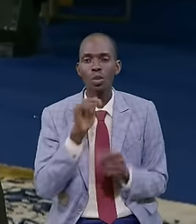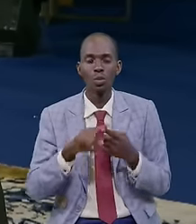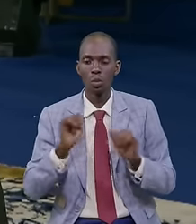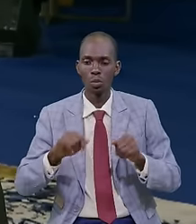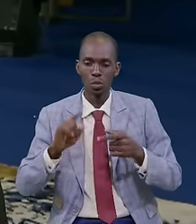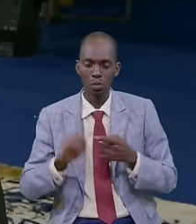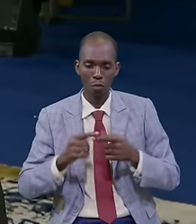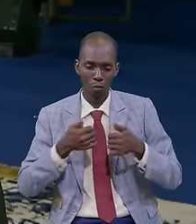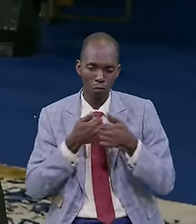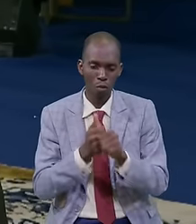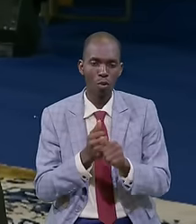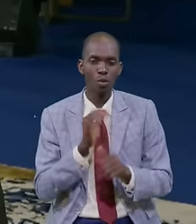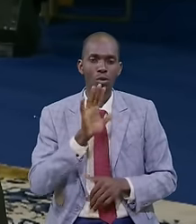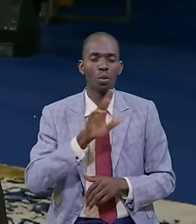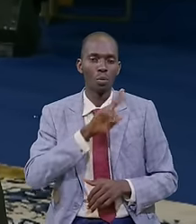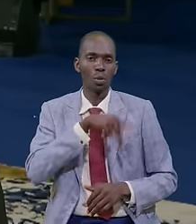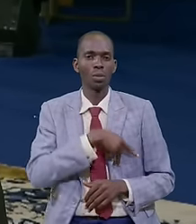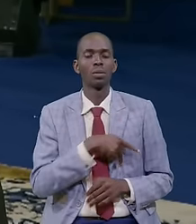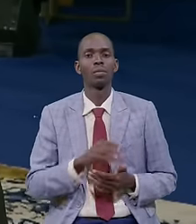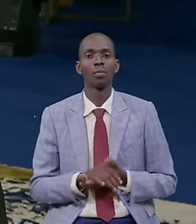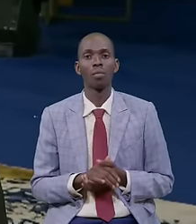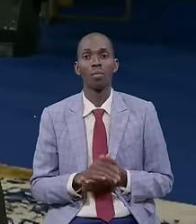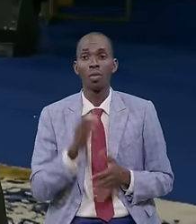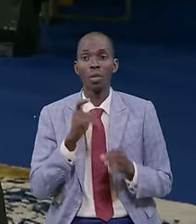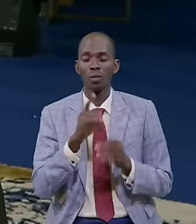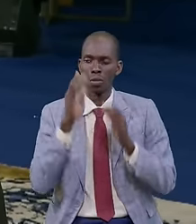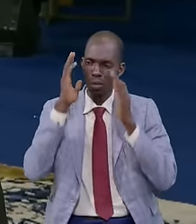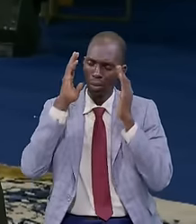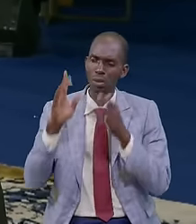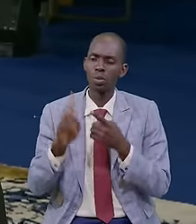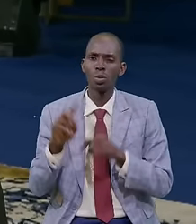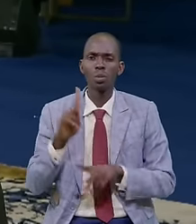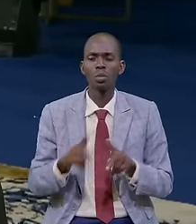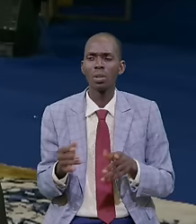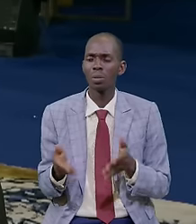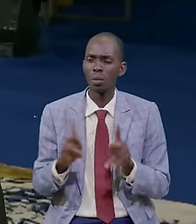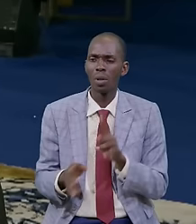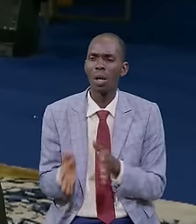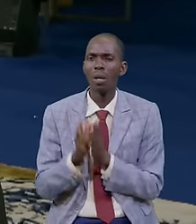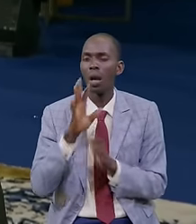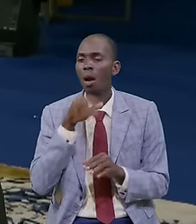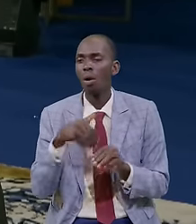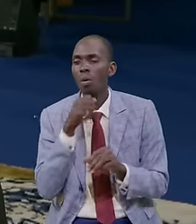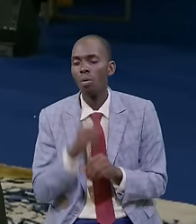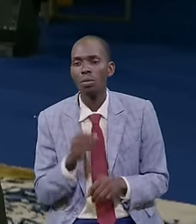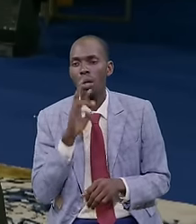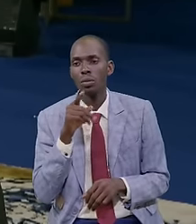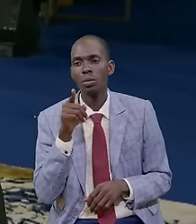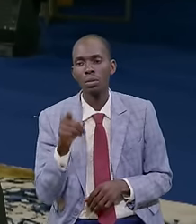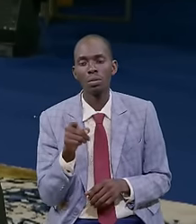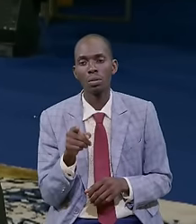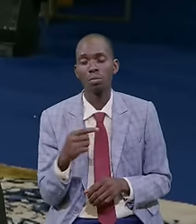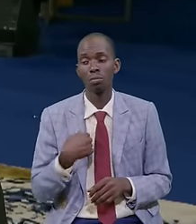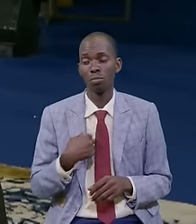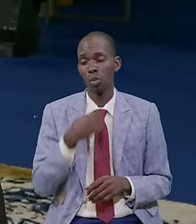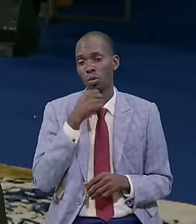you you know, you are listening to people, they say, how old are you now? I'm 43, and